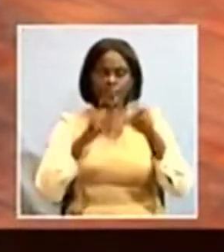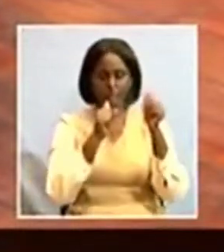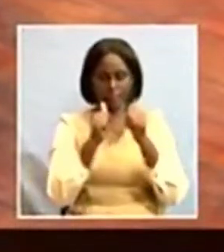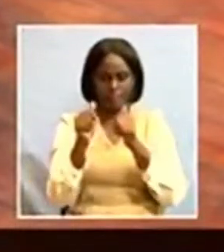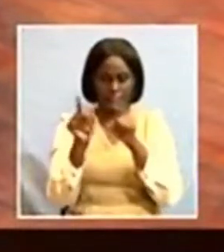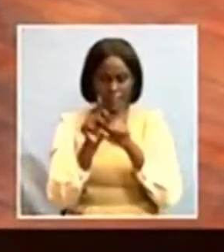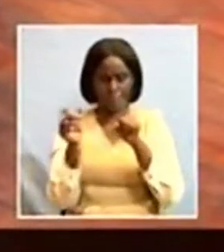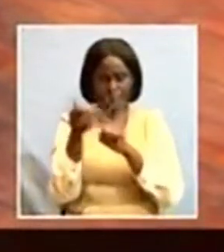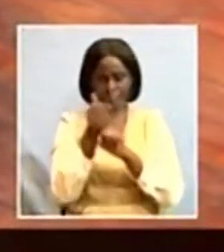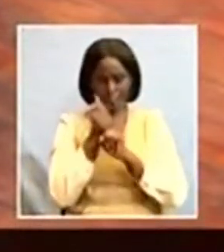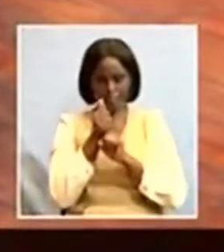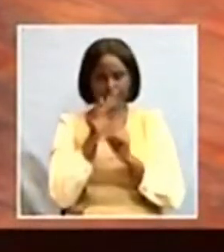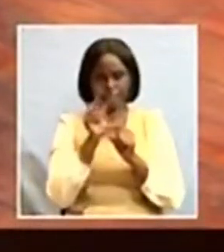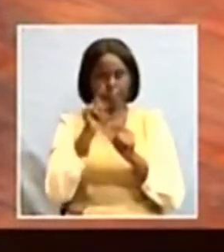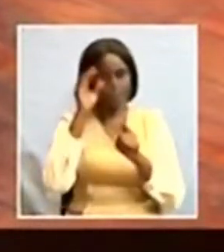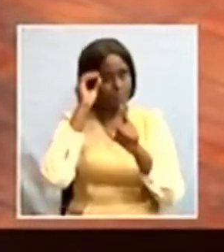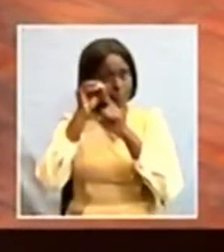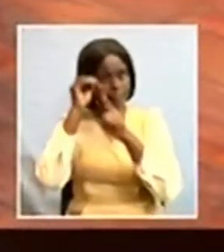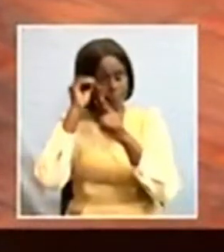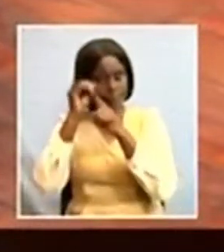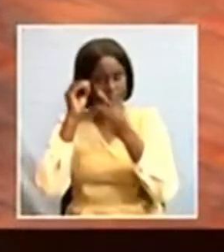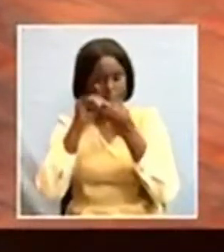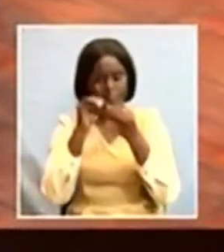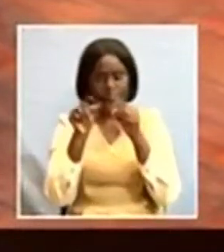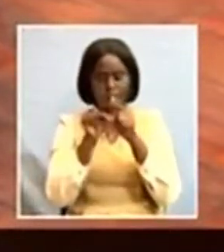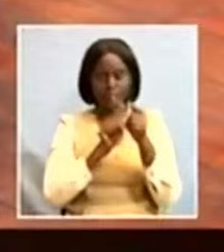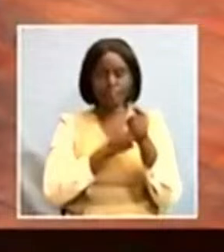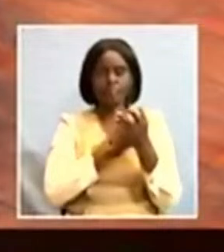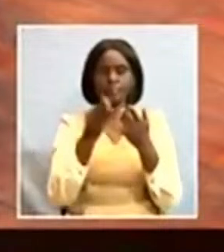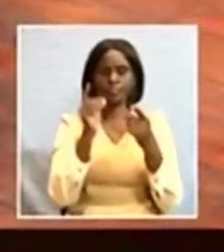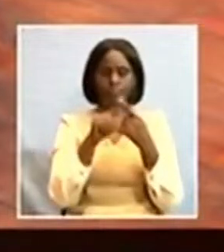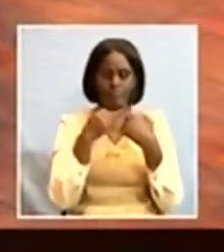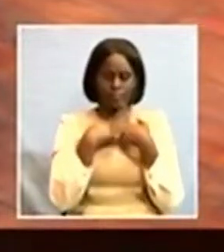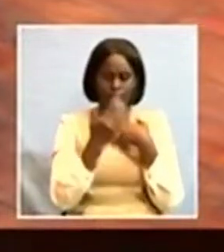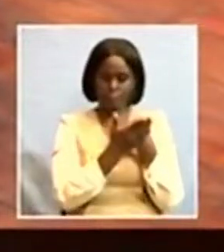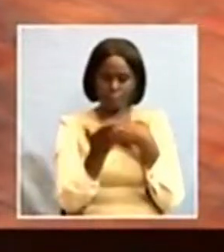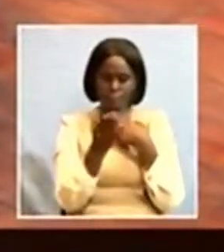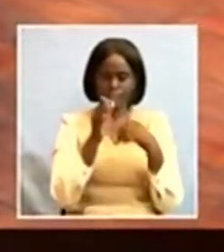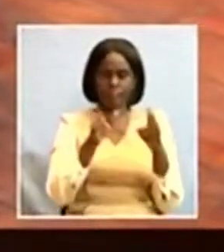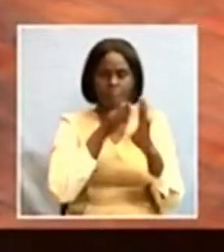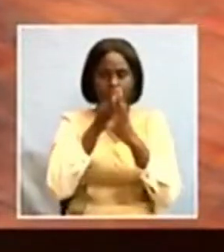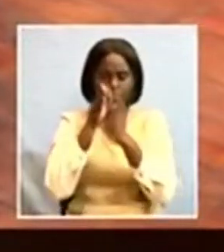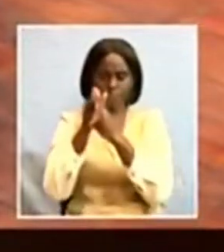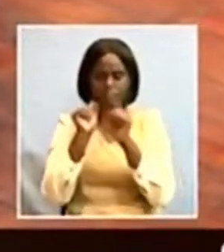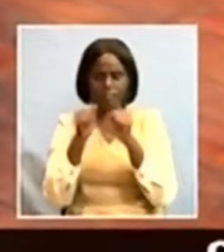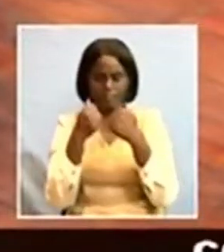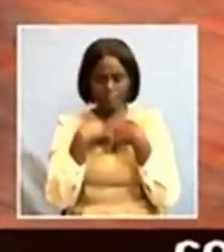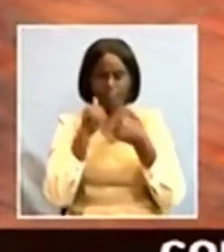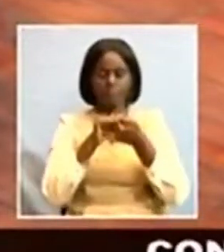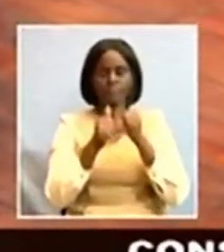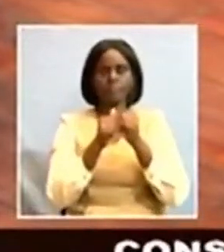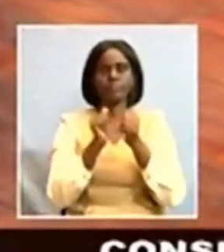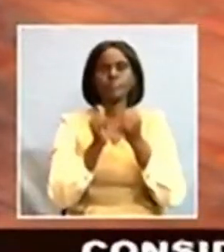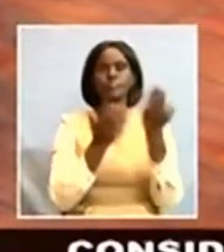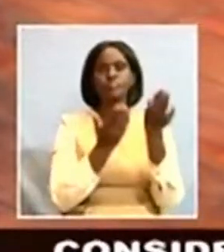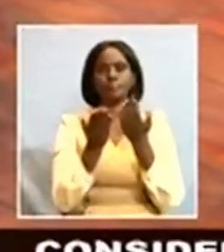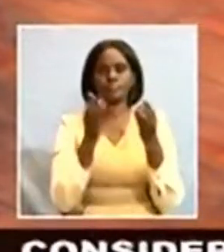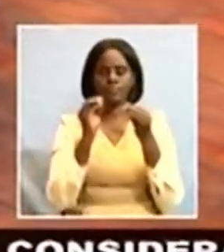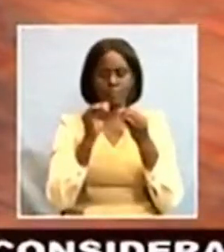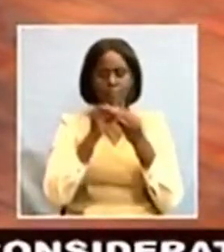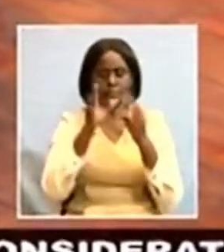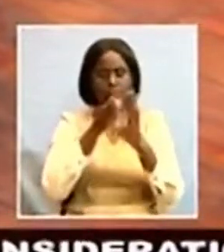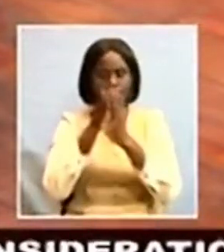and achievement of objectives, as failure to meet these targets may compromise service provision. Furthermore,